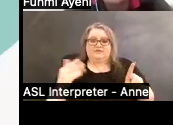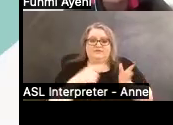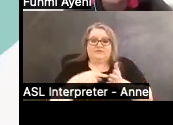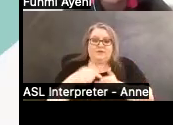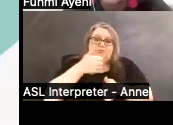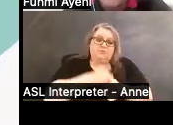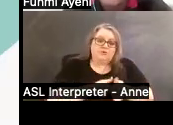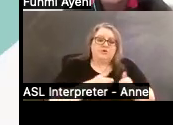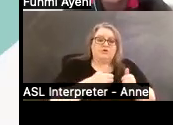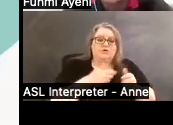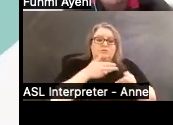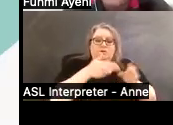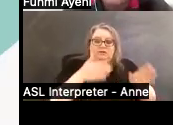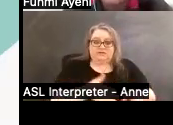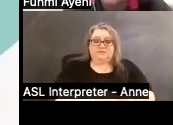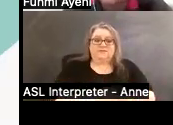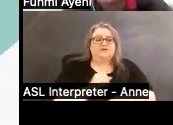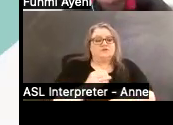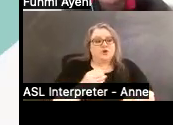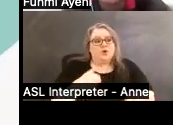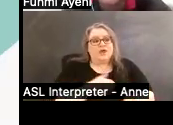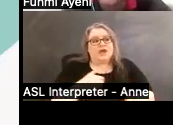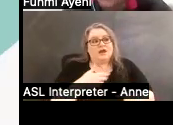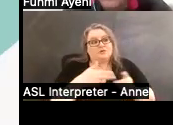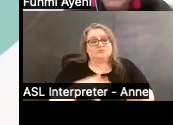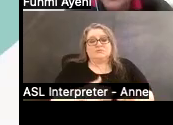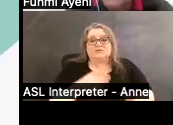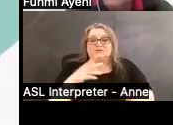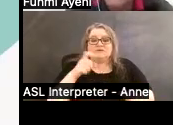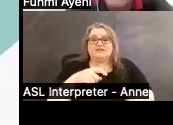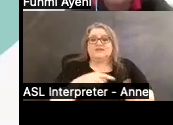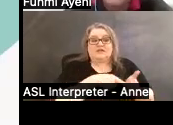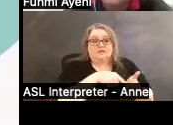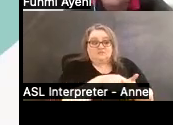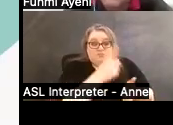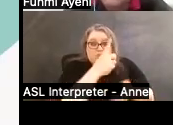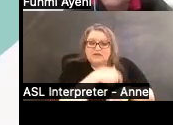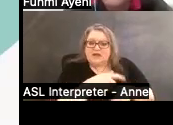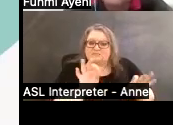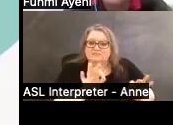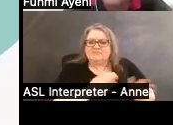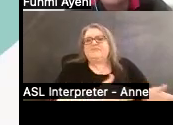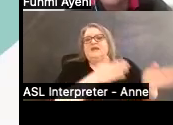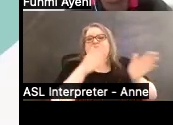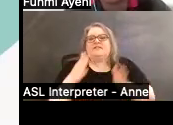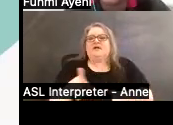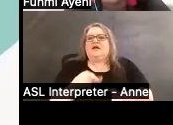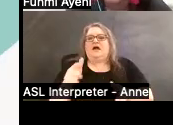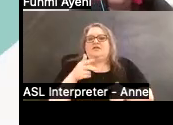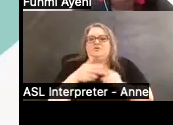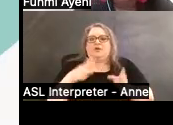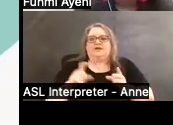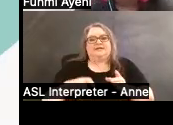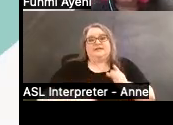participant. So we had participants who only needed funding one time, and then we had participants who needed funding up to